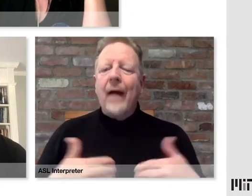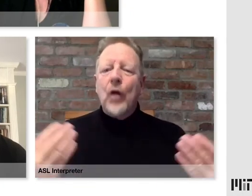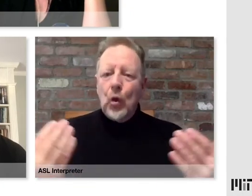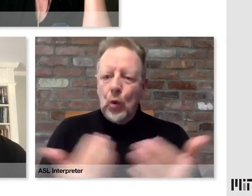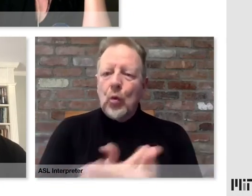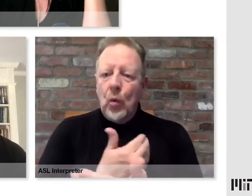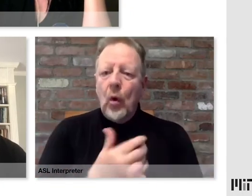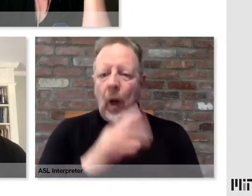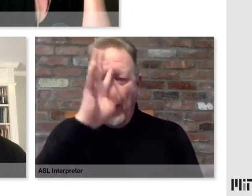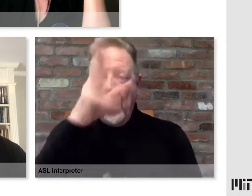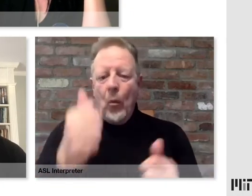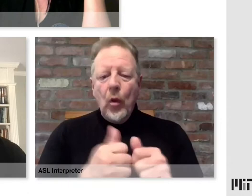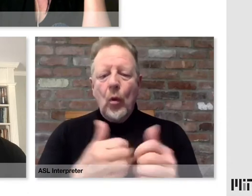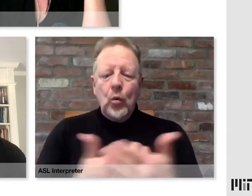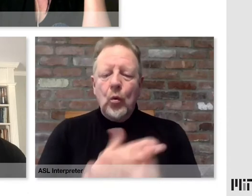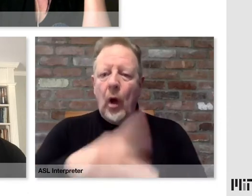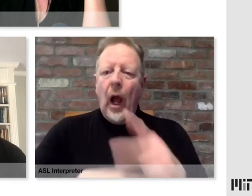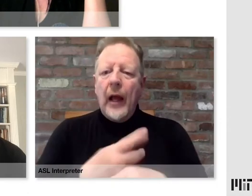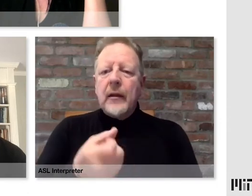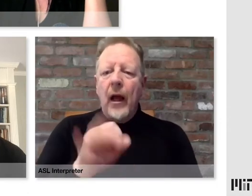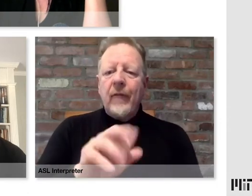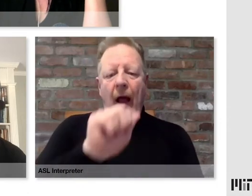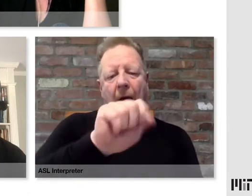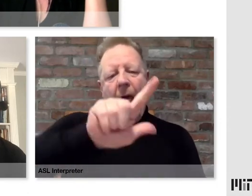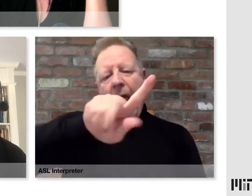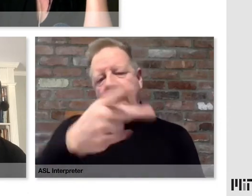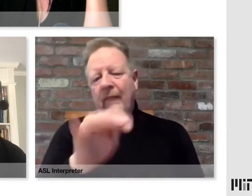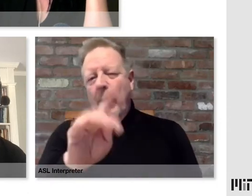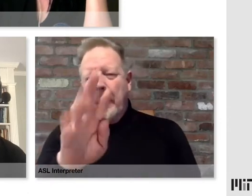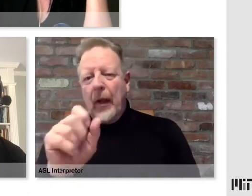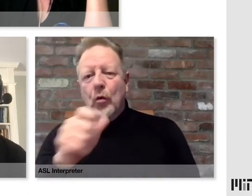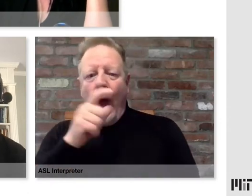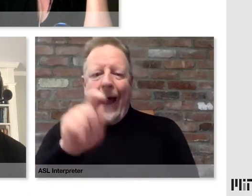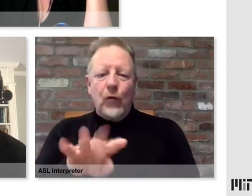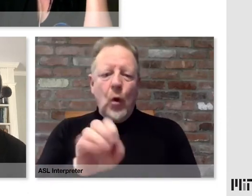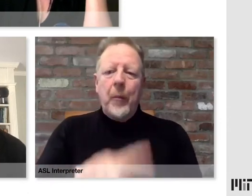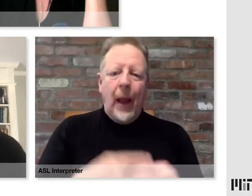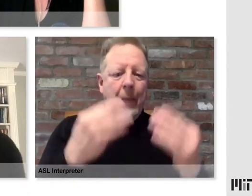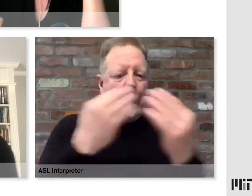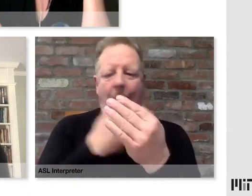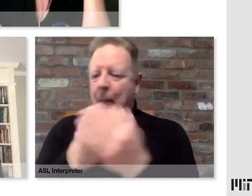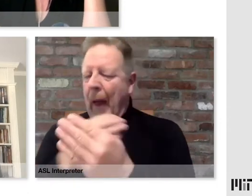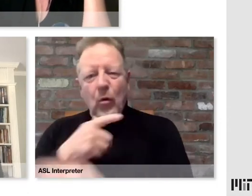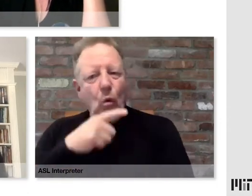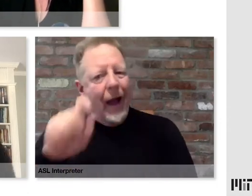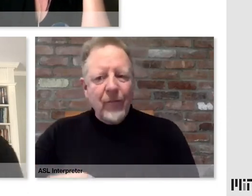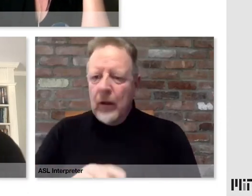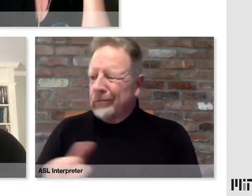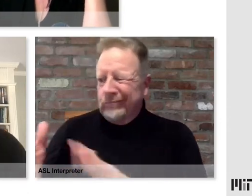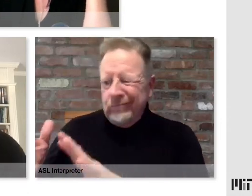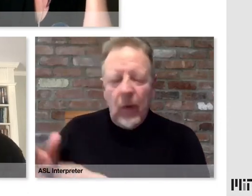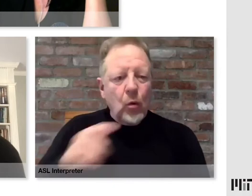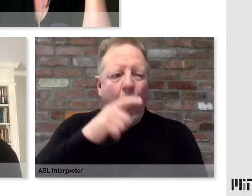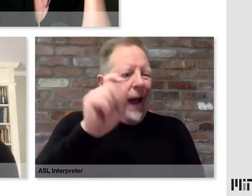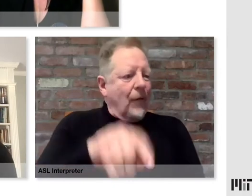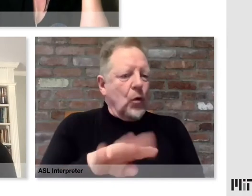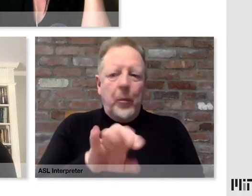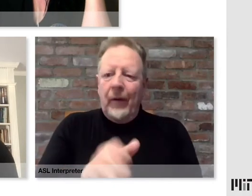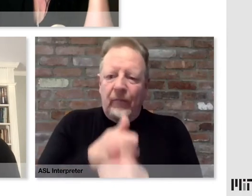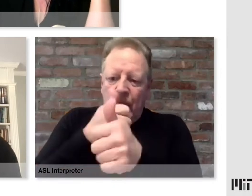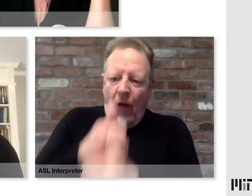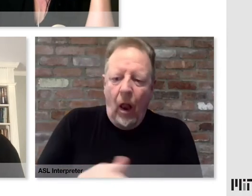we can come up with new kinds of alphabets. I mean, it doesn't have to be mathematics. It doesn't have to be, you